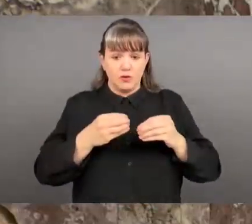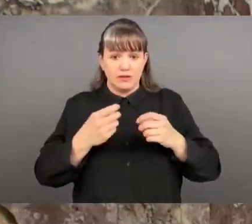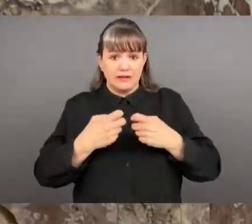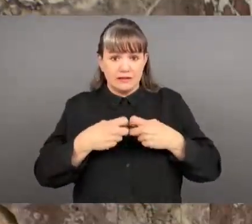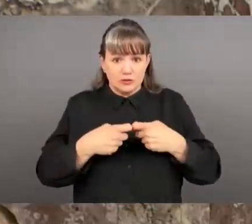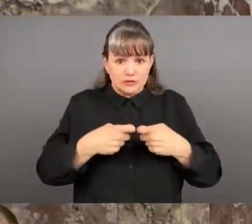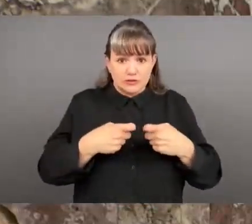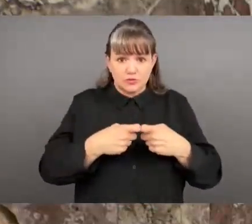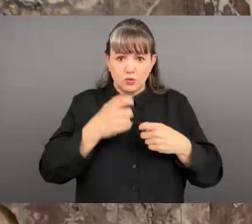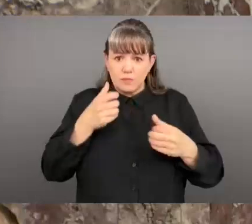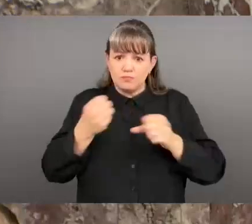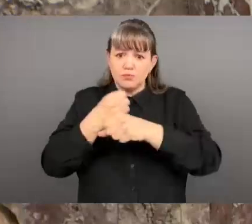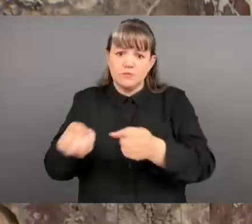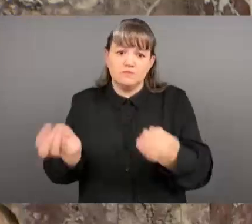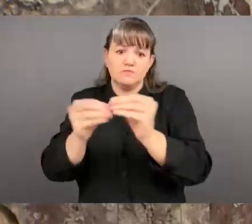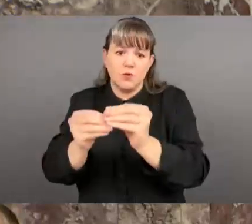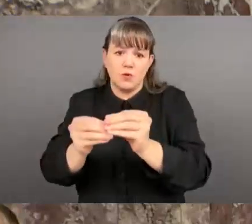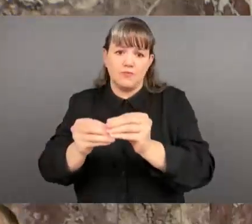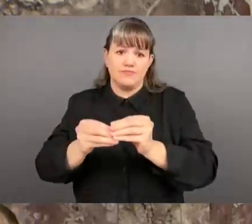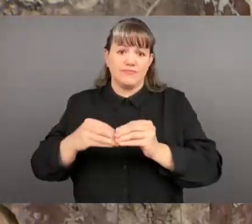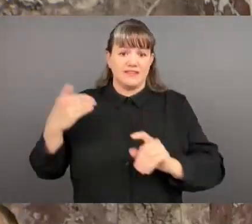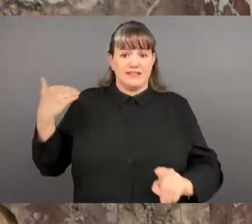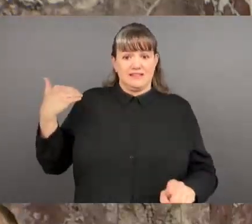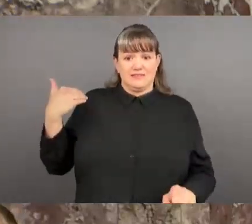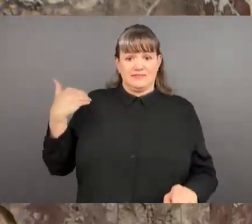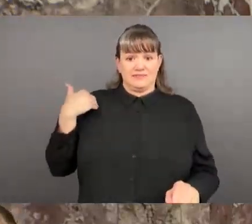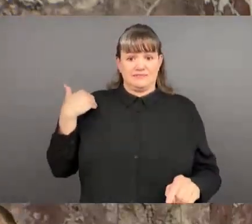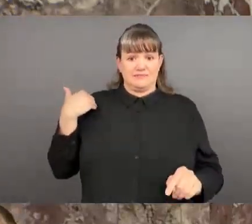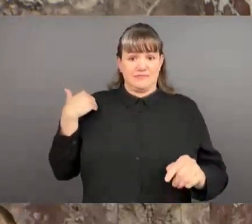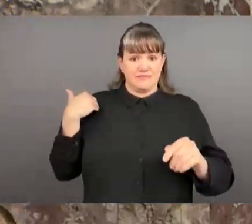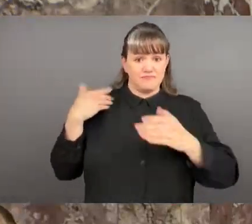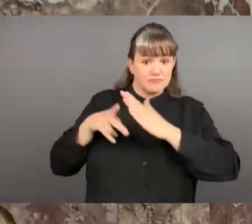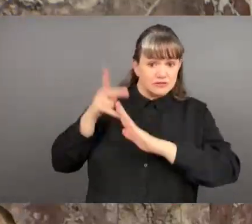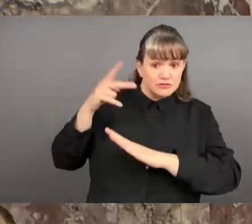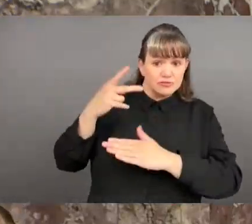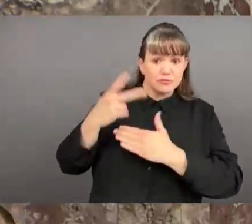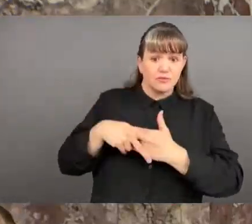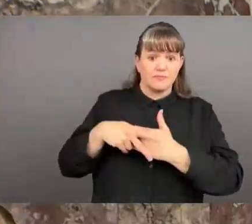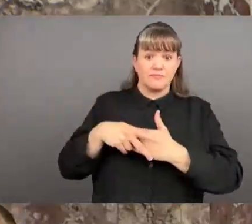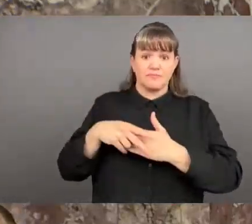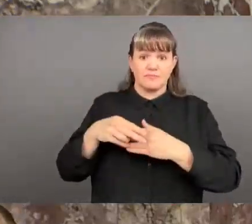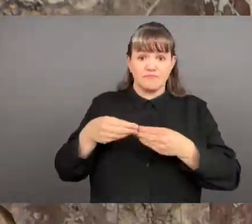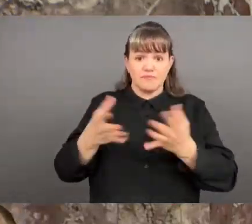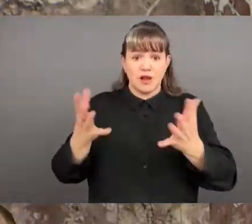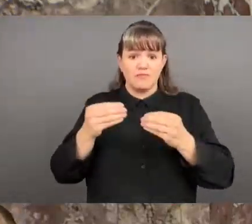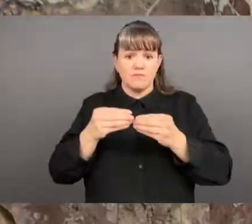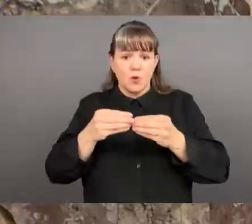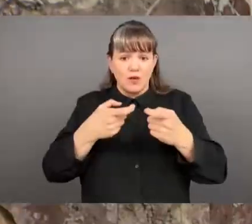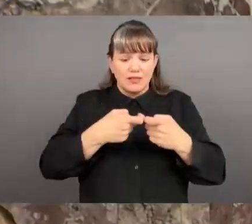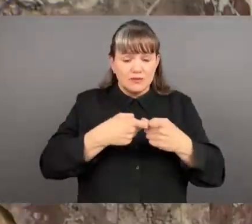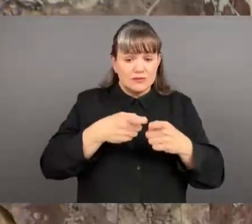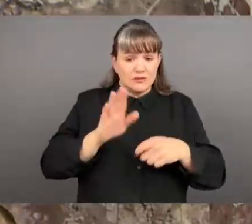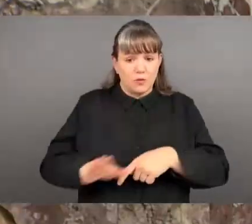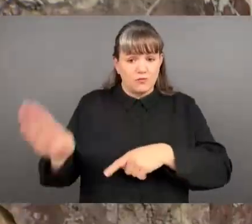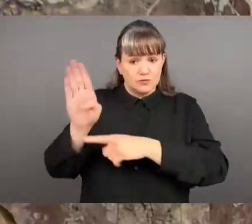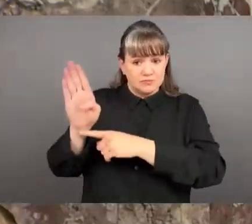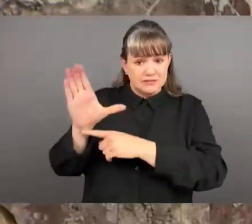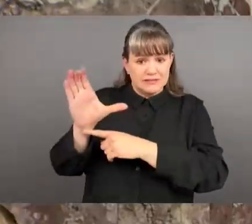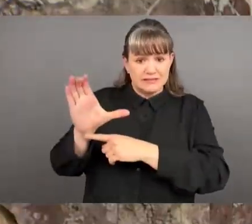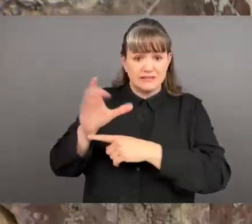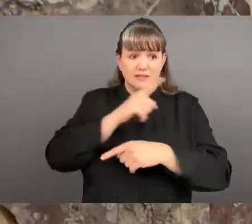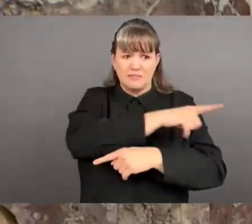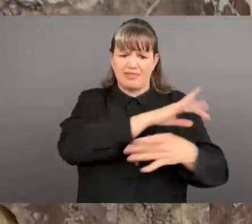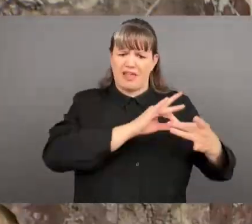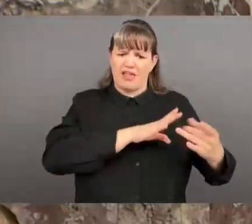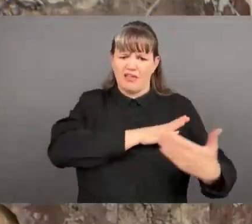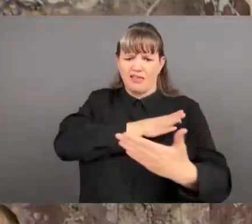of electricity in BC. They're against it, Honourable Speaker. They're against it, Honourable Speaker. They're against every single measure that's taken against climate